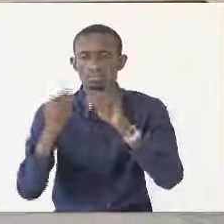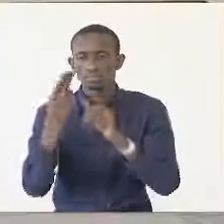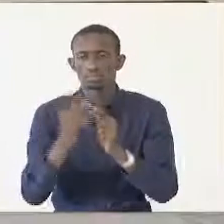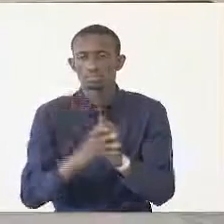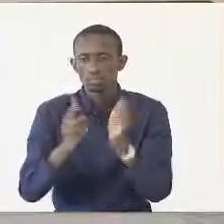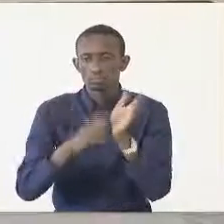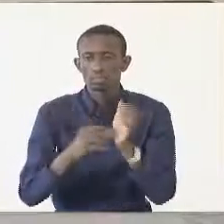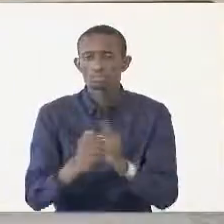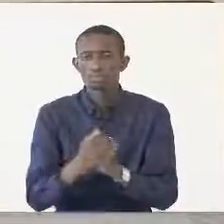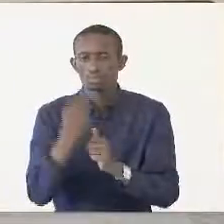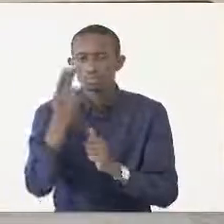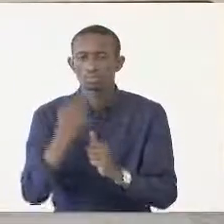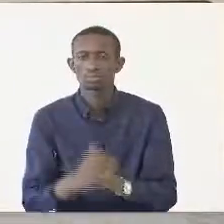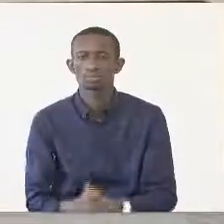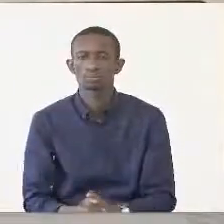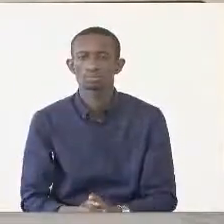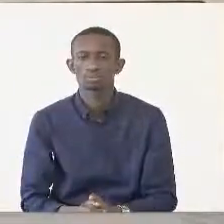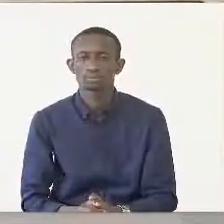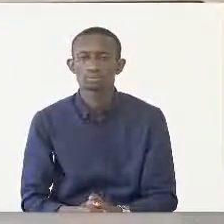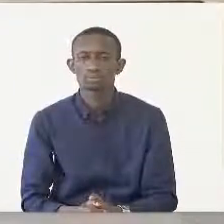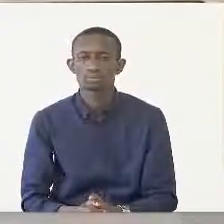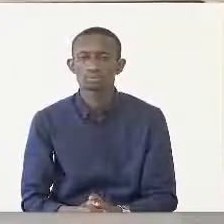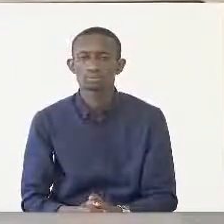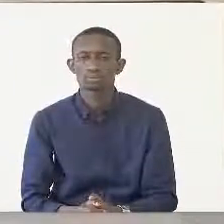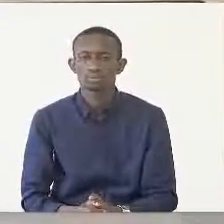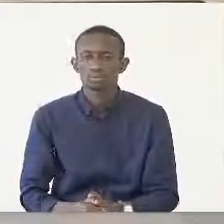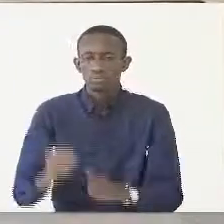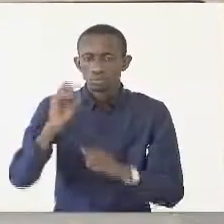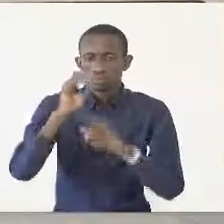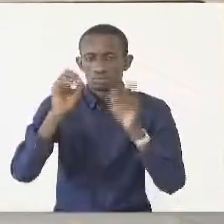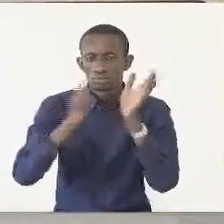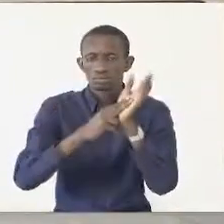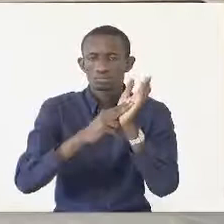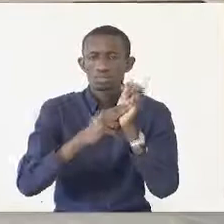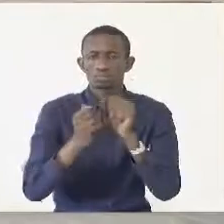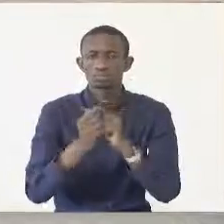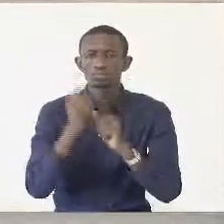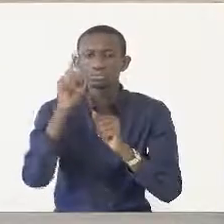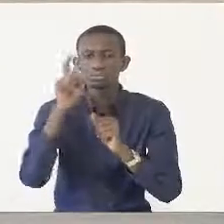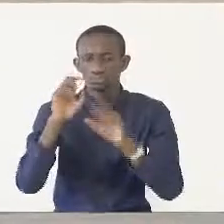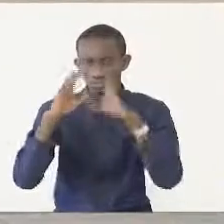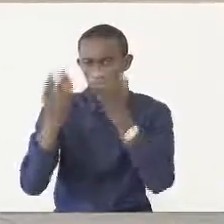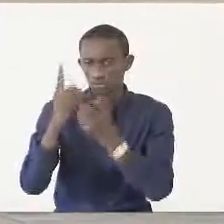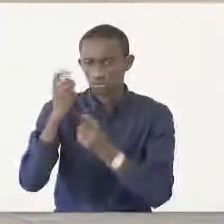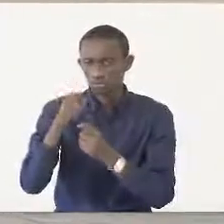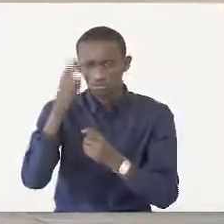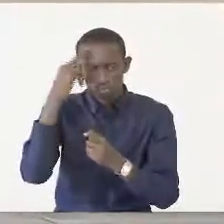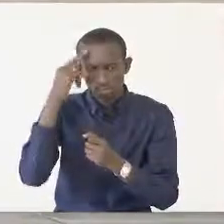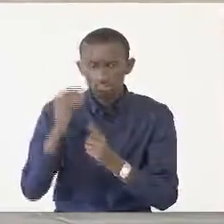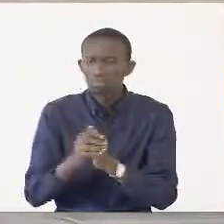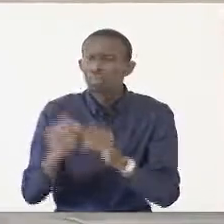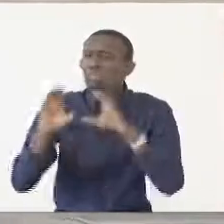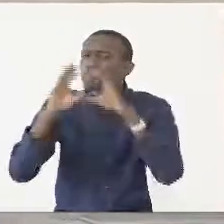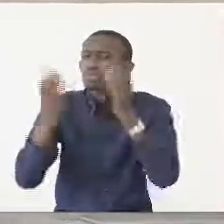V white cosine of the white ball. Remember, the white one is down